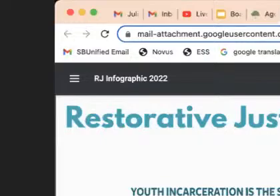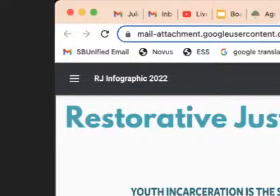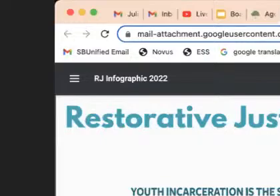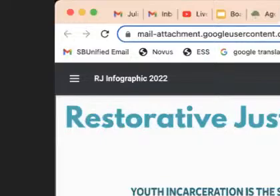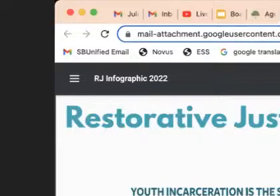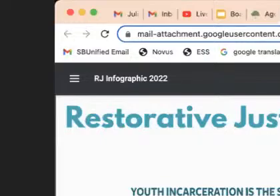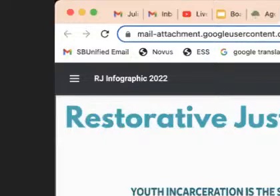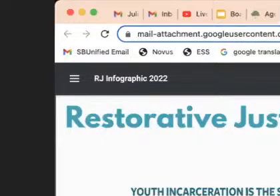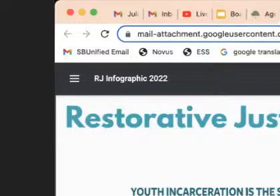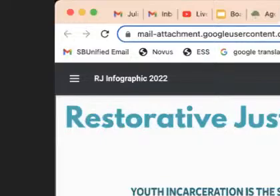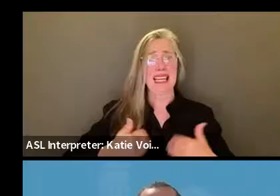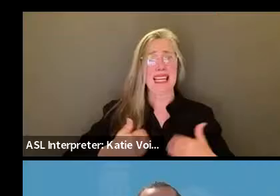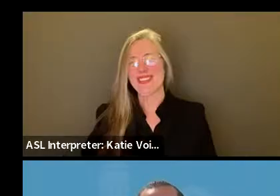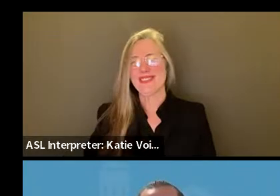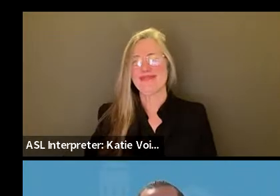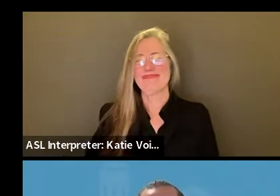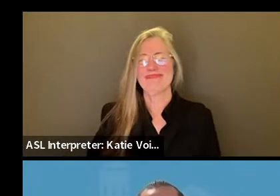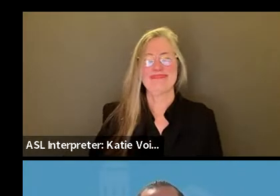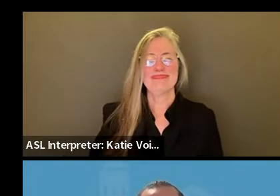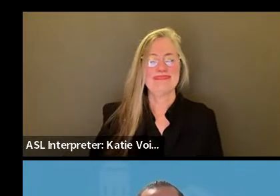Thank you.